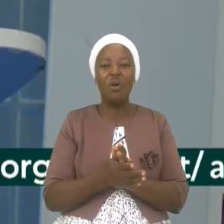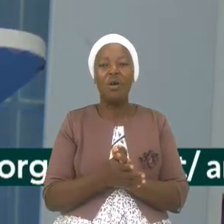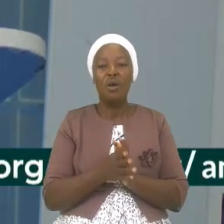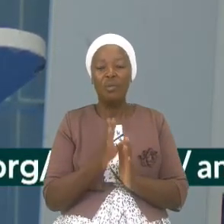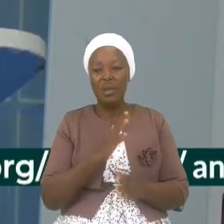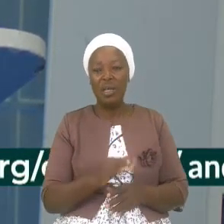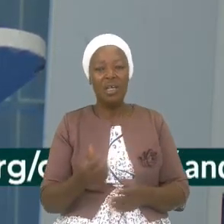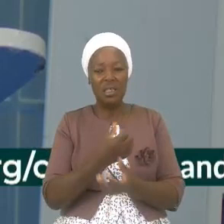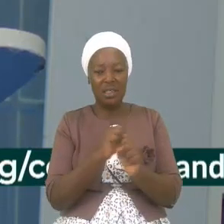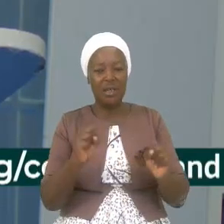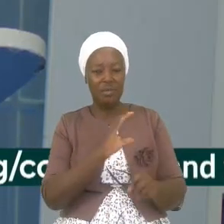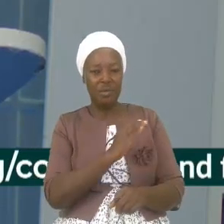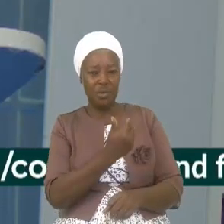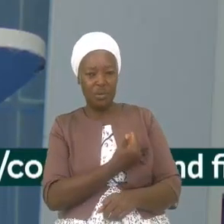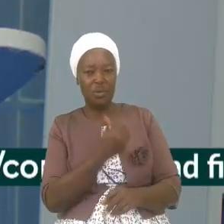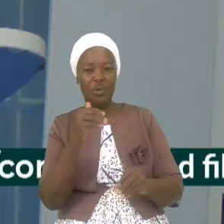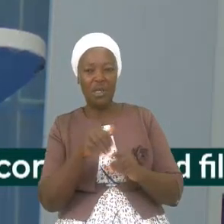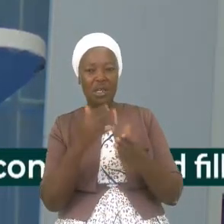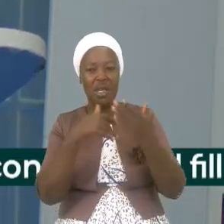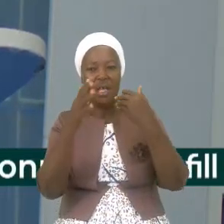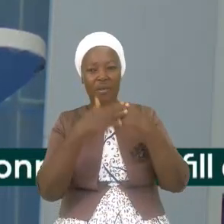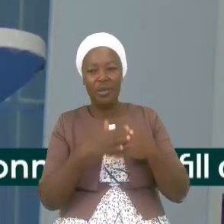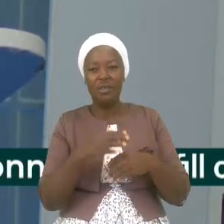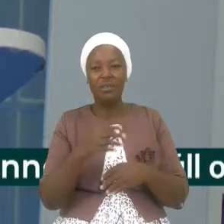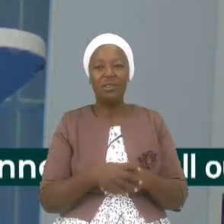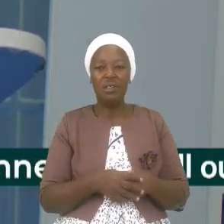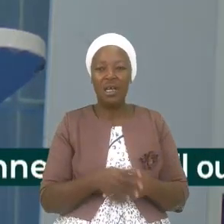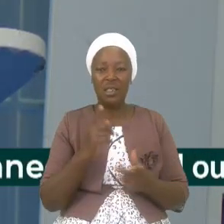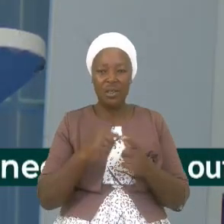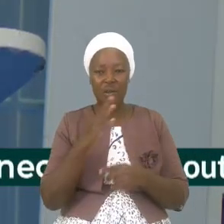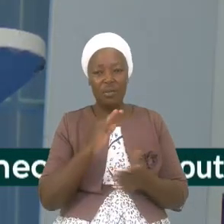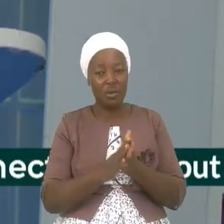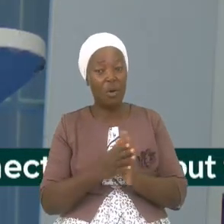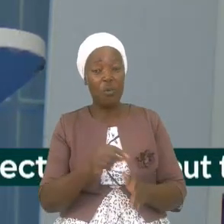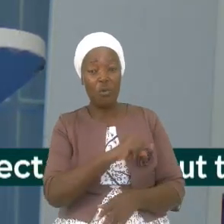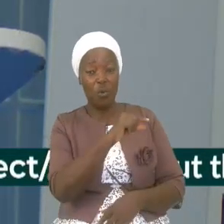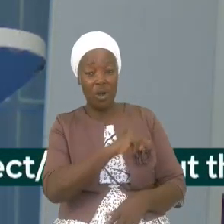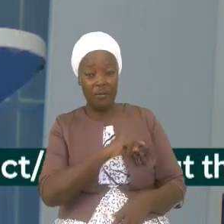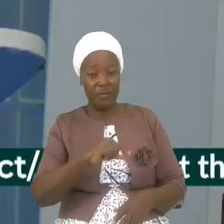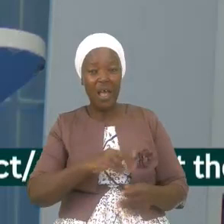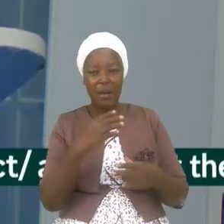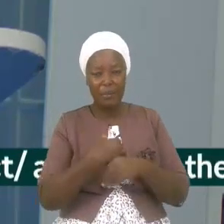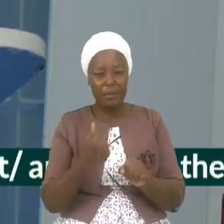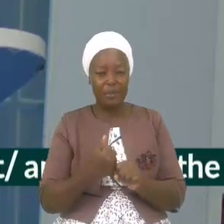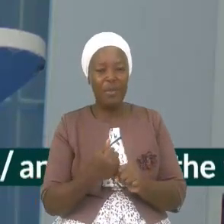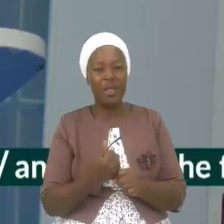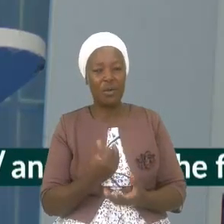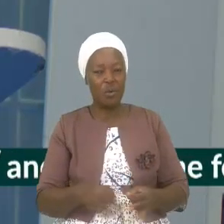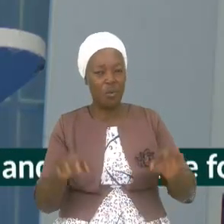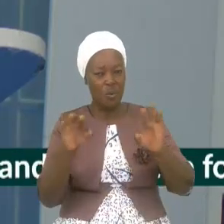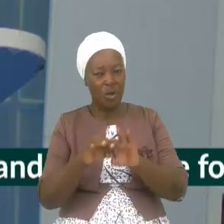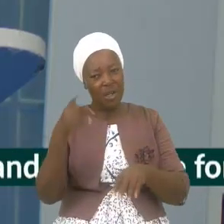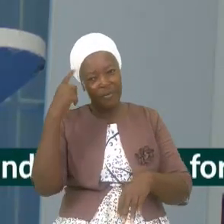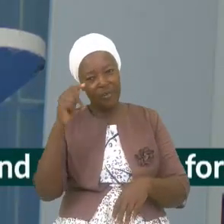qualified, made worthy for the kingdom of God. What an experience.